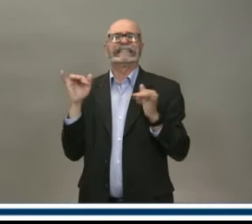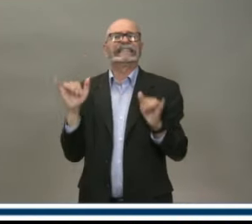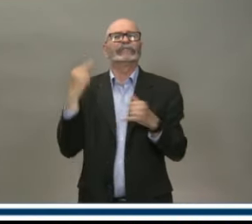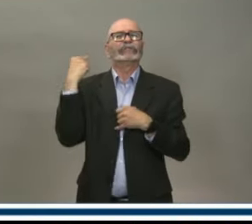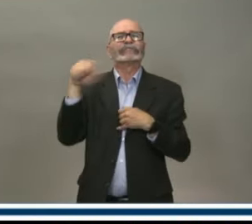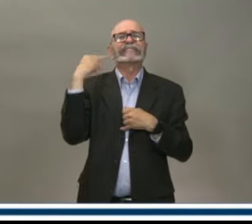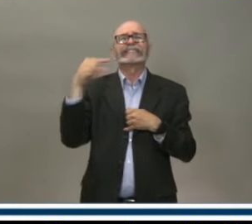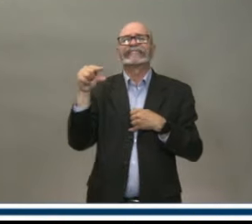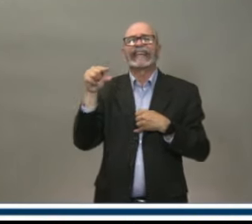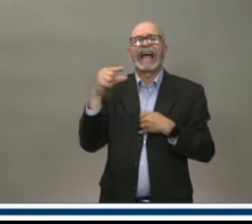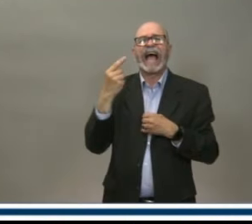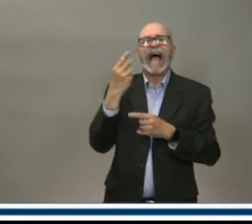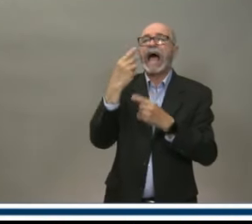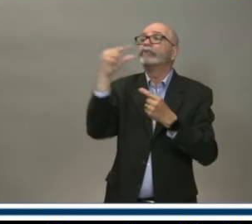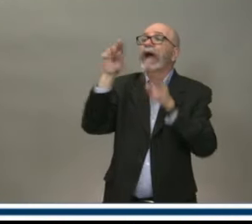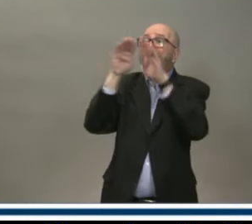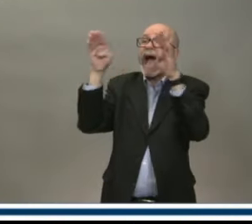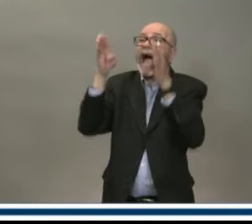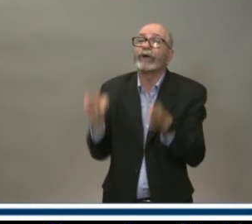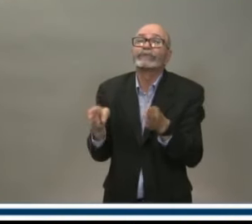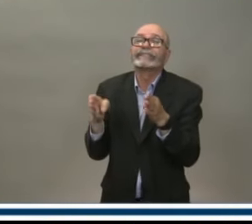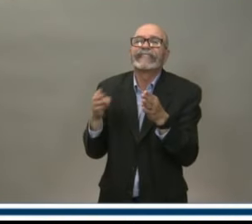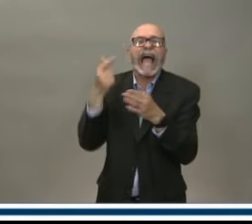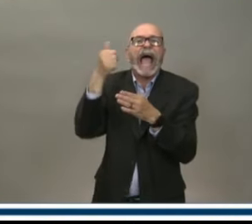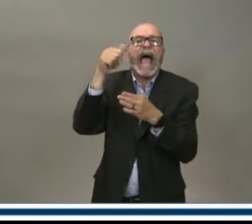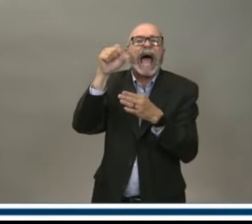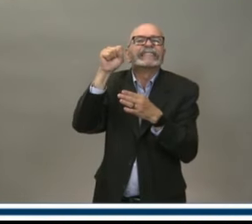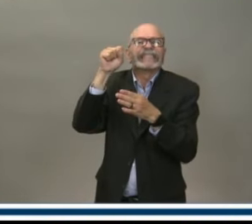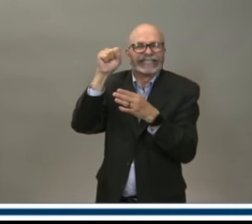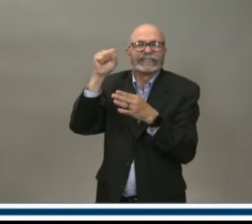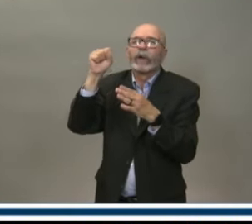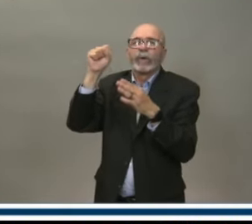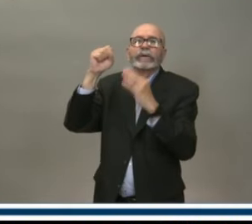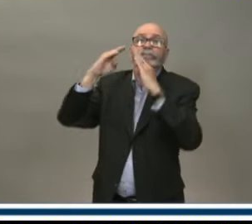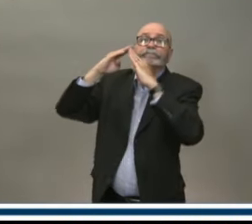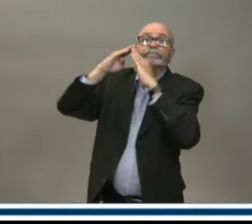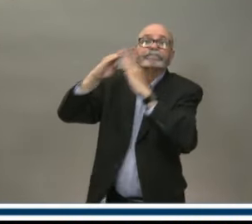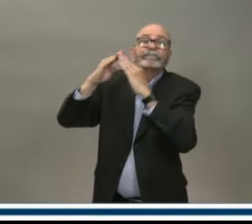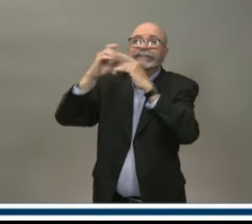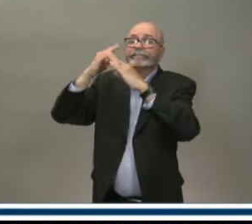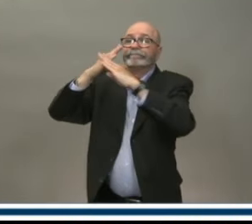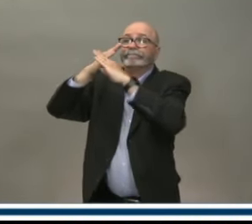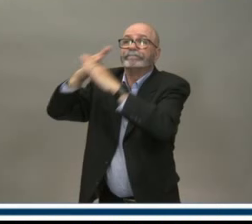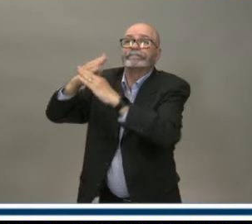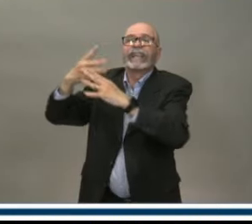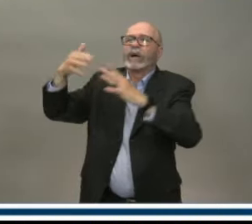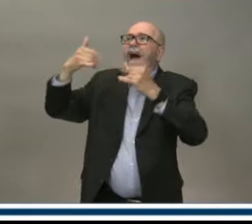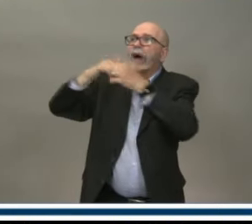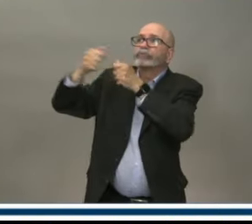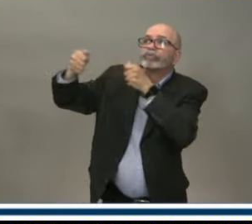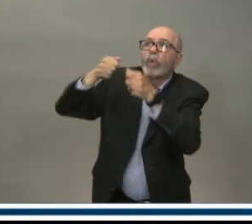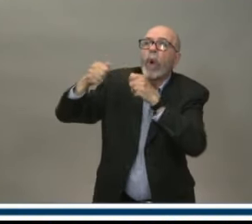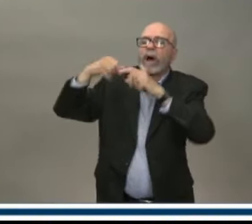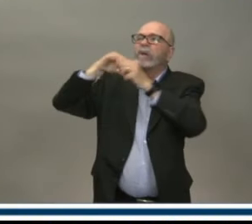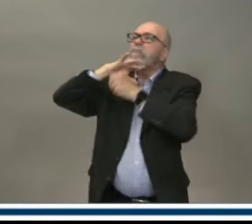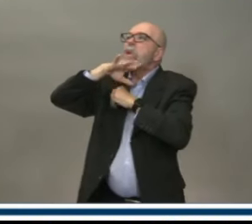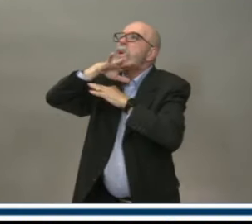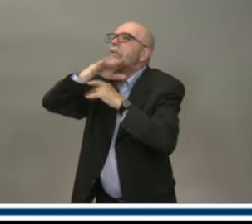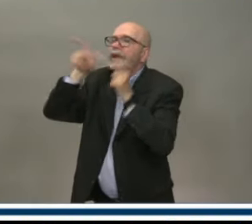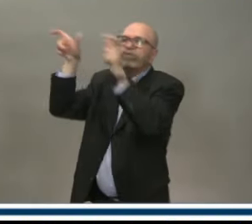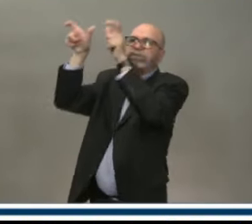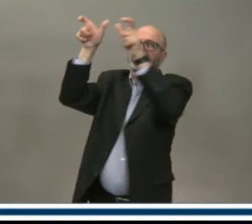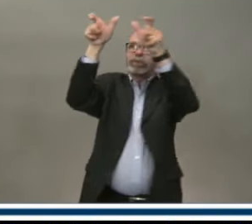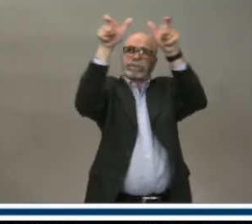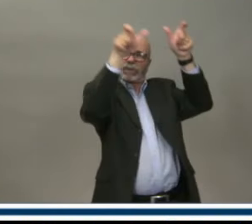has retrofits to help reduce the carbon footprint of Nova Scotians. We're seeing our energy grid be cleaned.